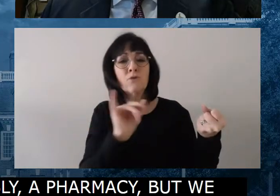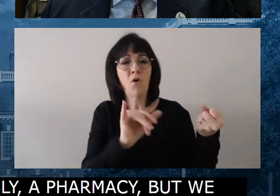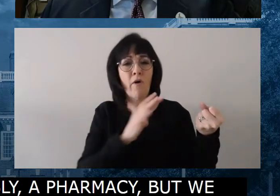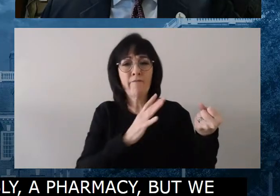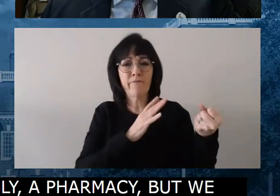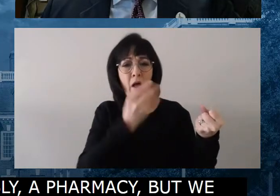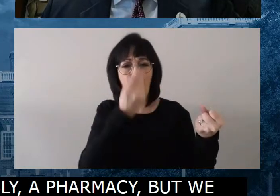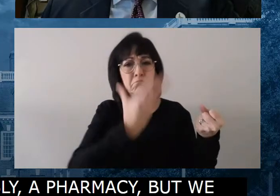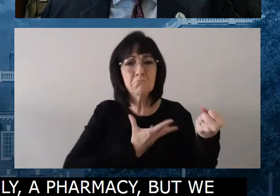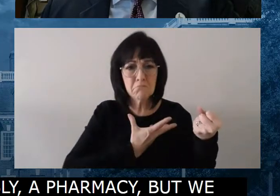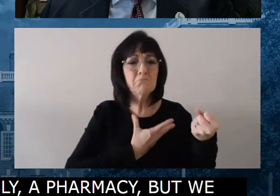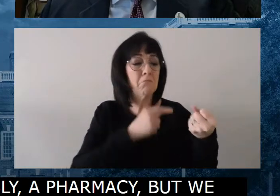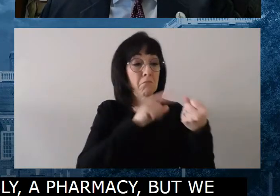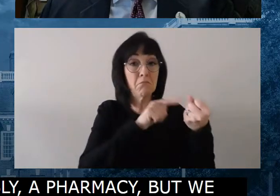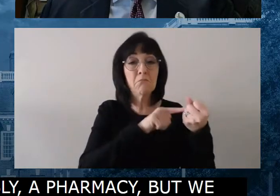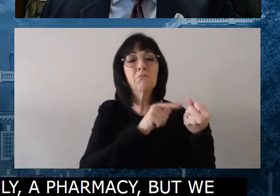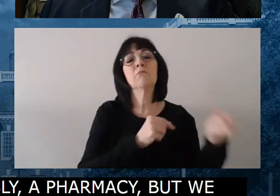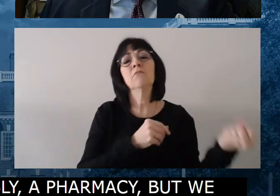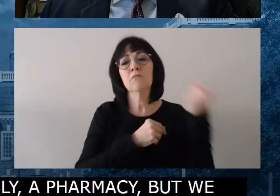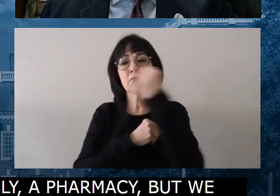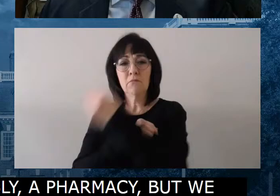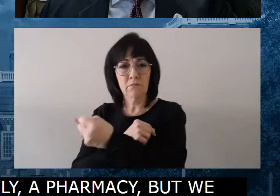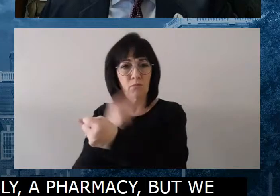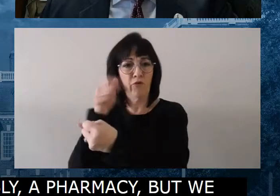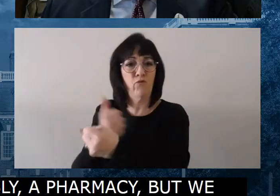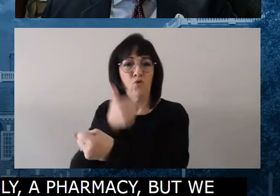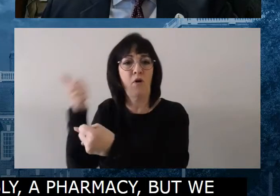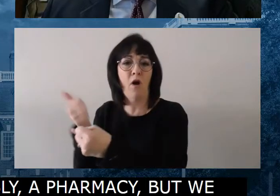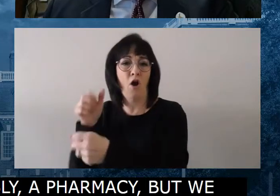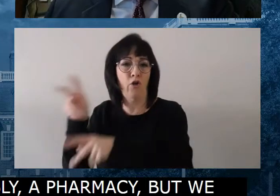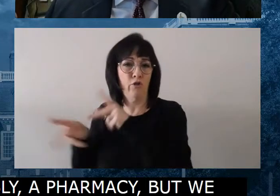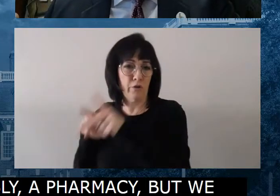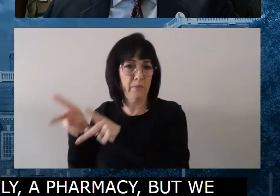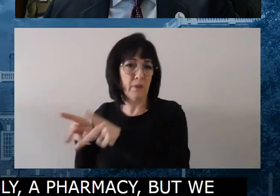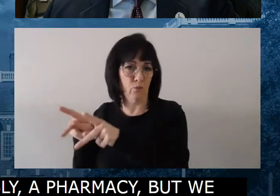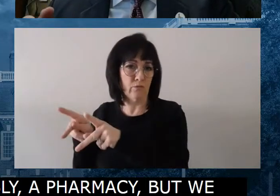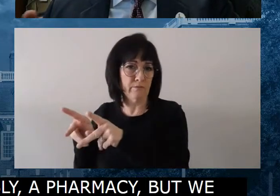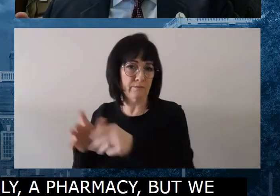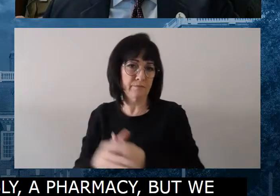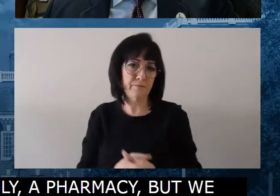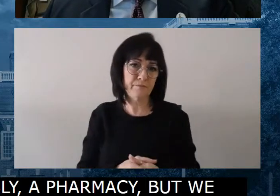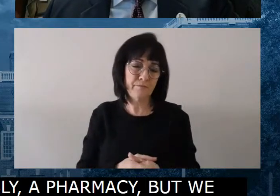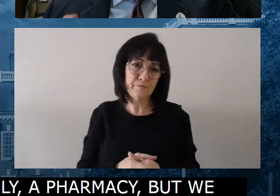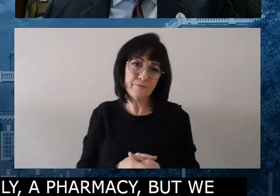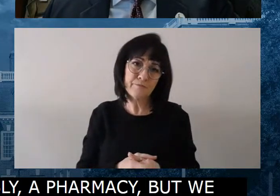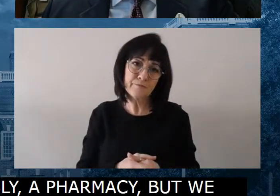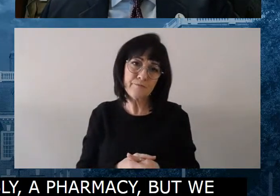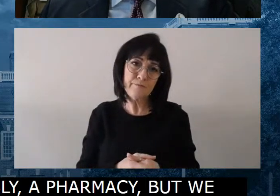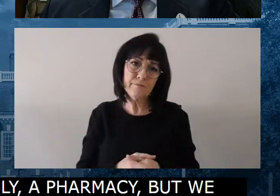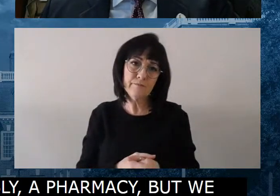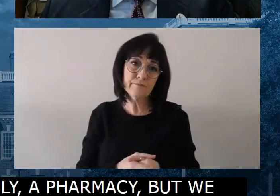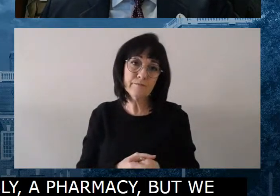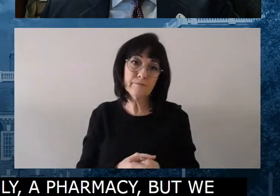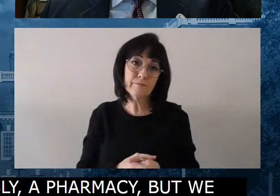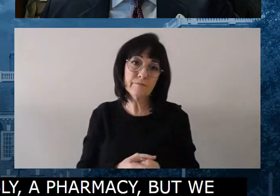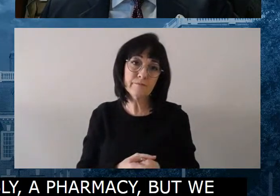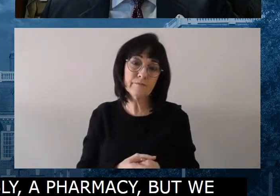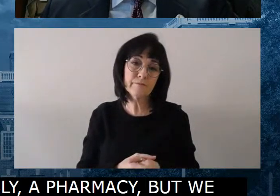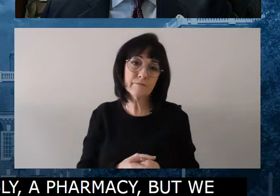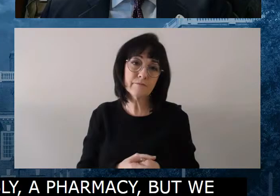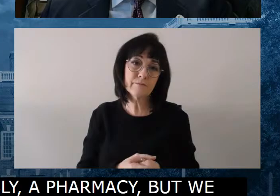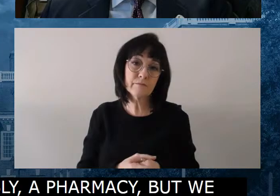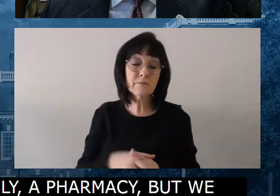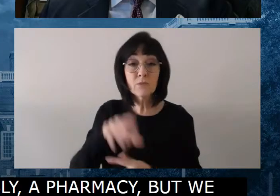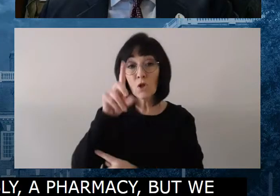that are over the age of 65 to give them one last shot. And with that, our response was a little bit slower for the